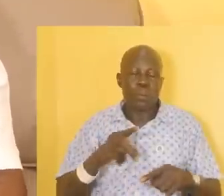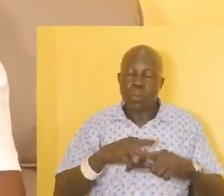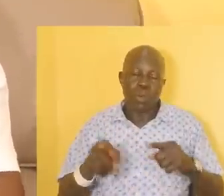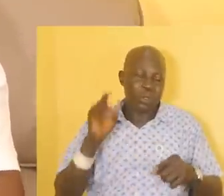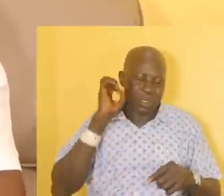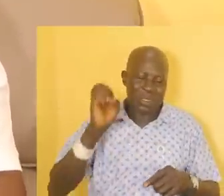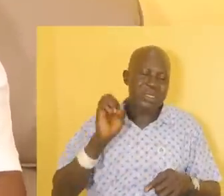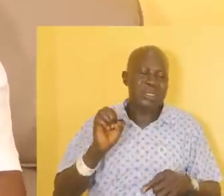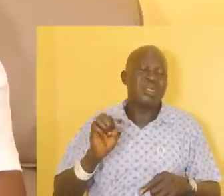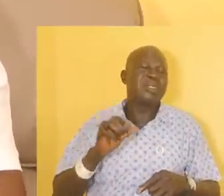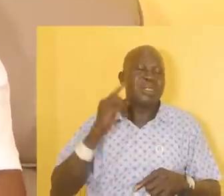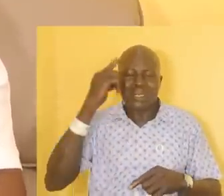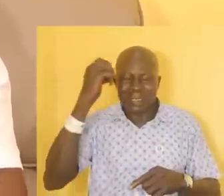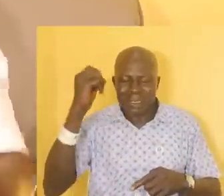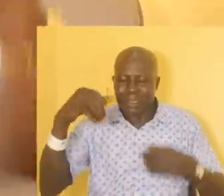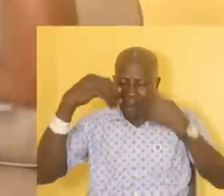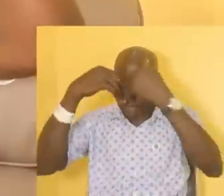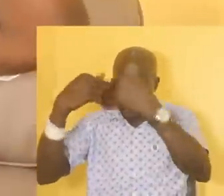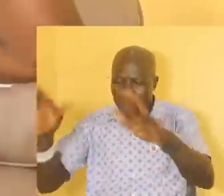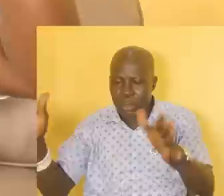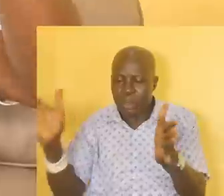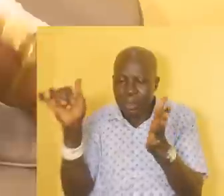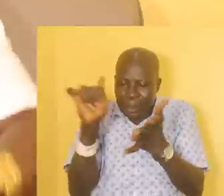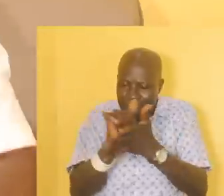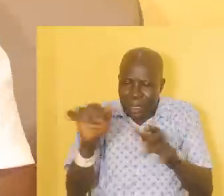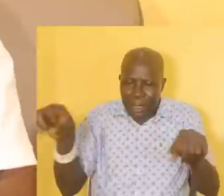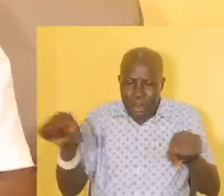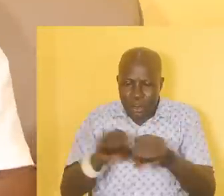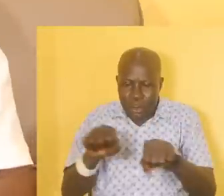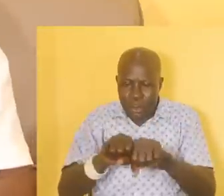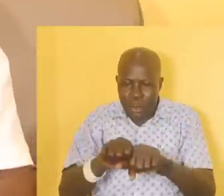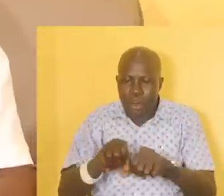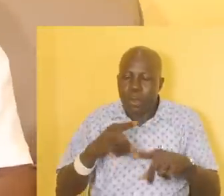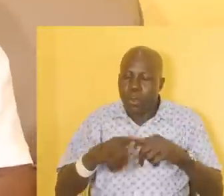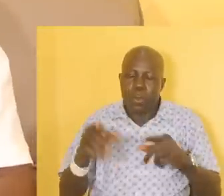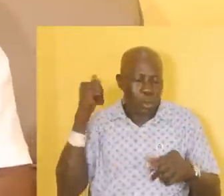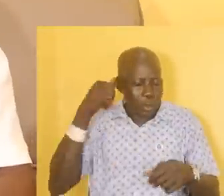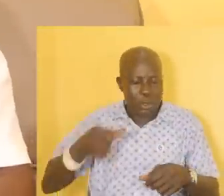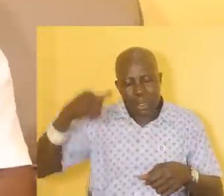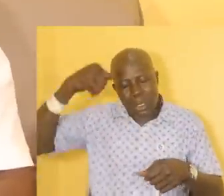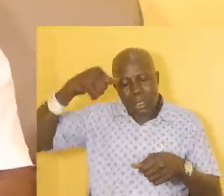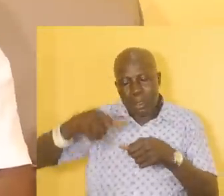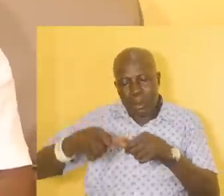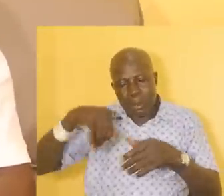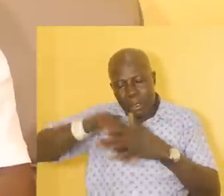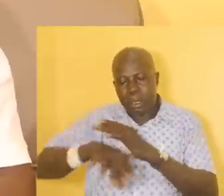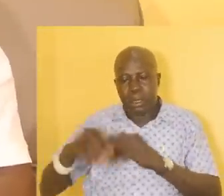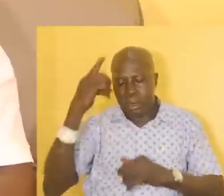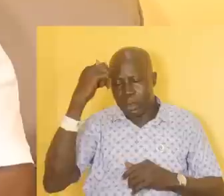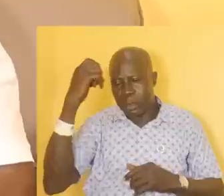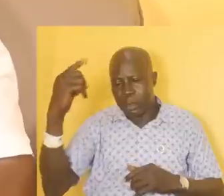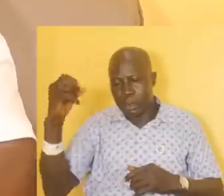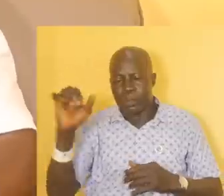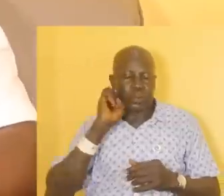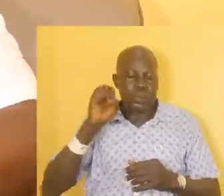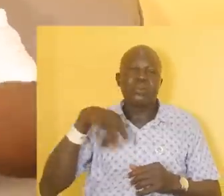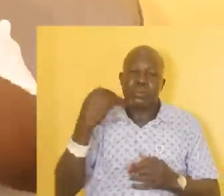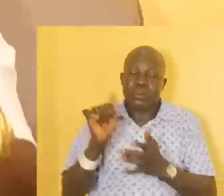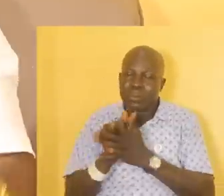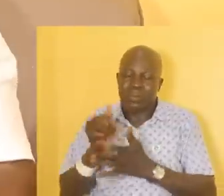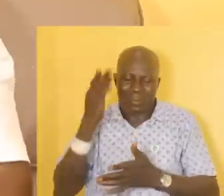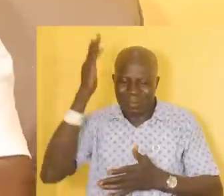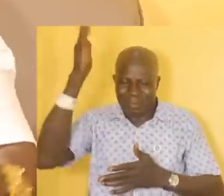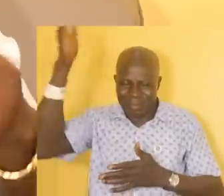But she had dreamt that she lost that shoe. Oh no, why are you not alive? She now remembered in the dream. Oh, like it, by any. She said she's